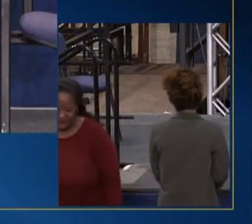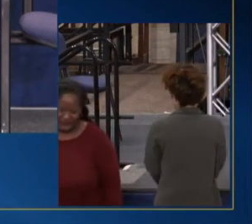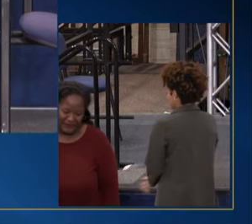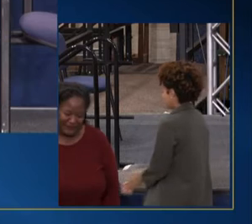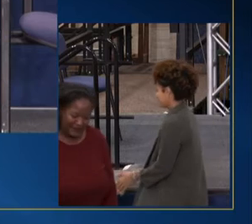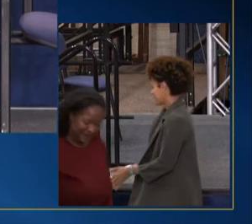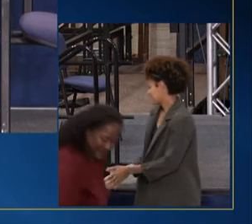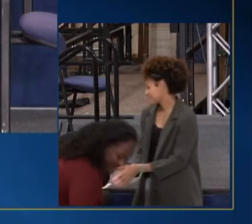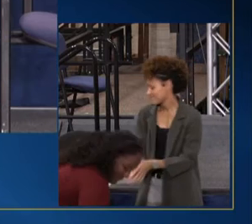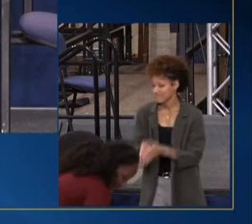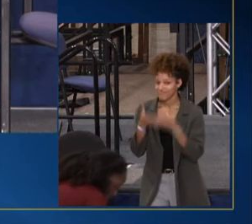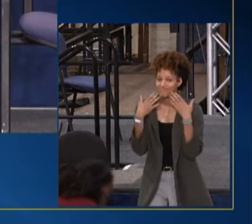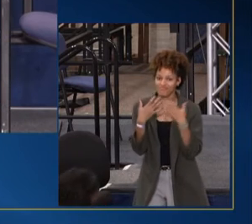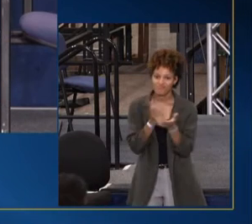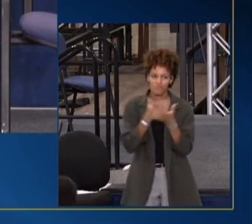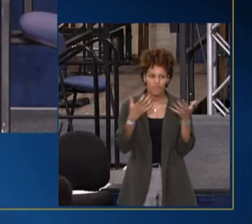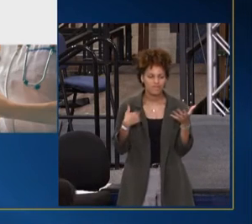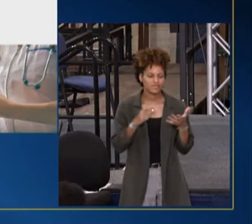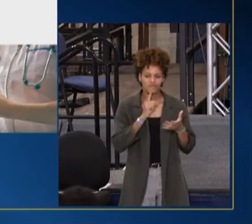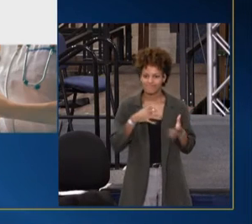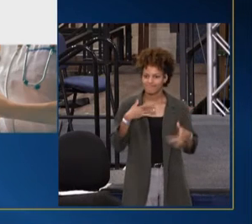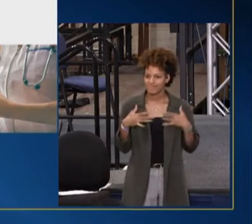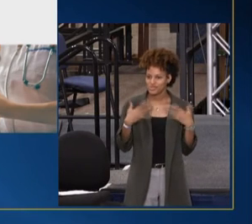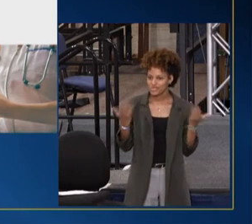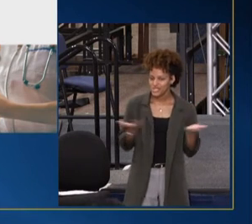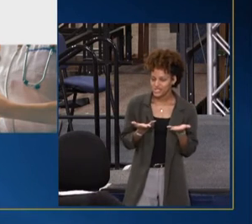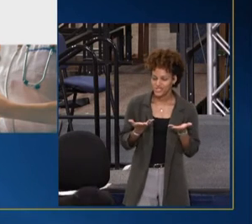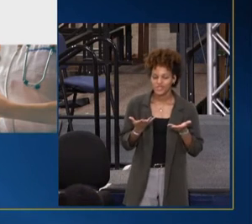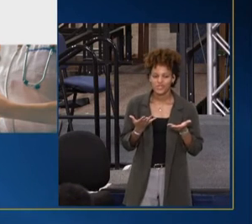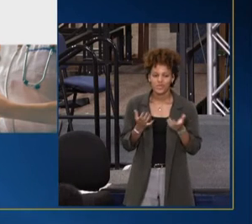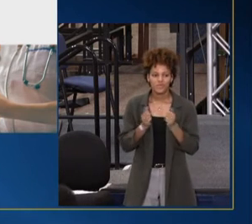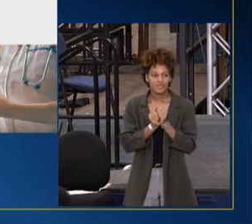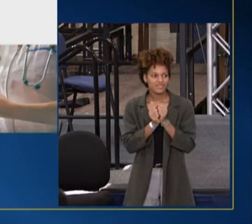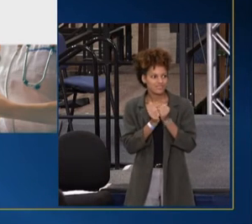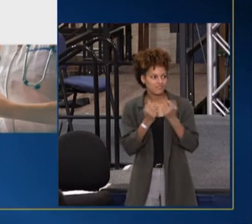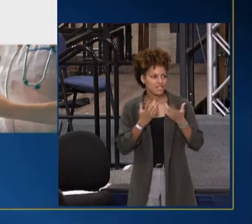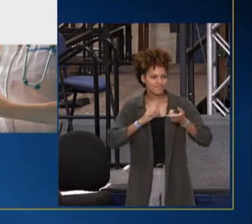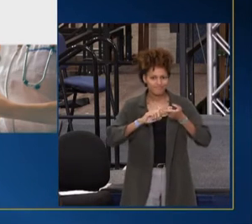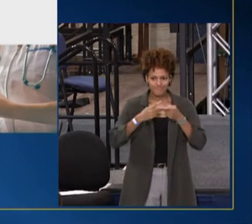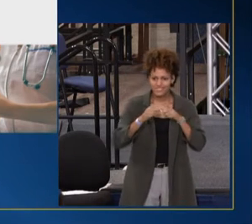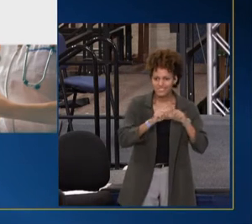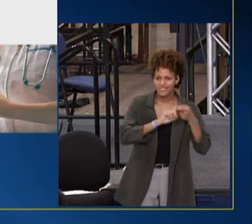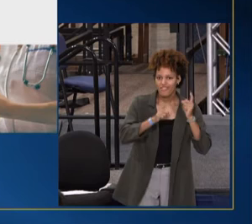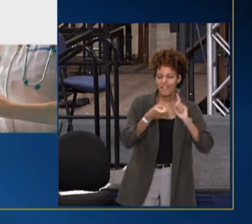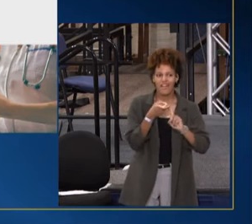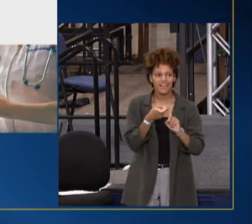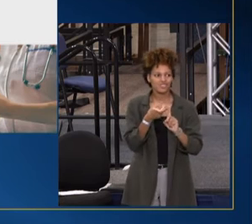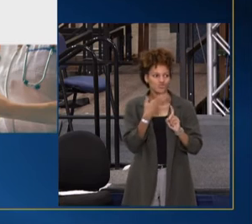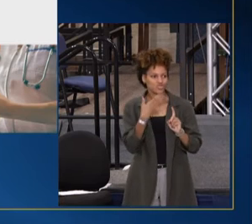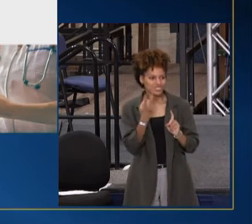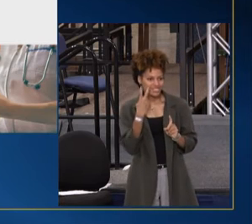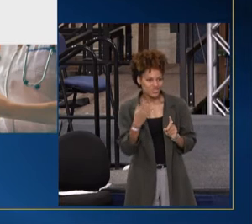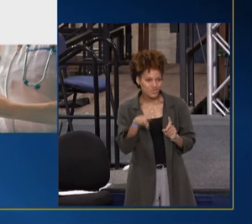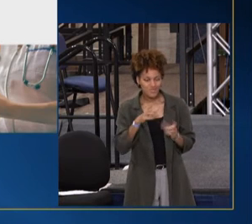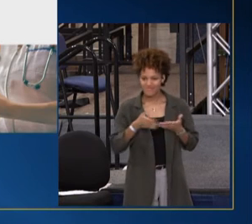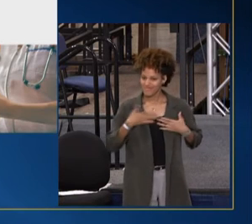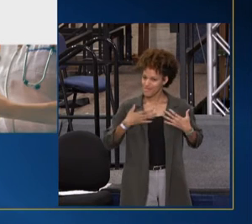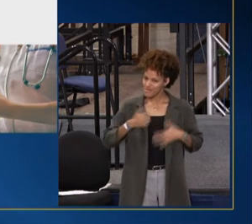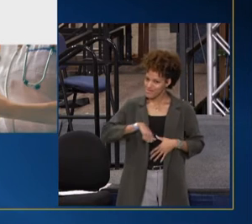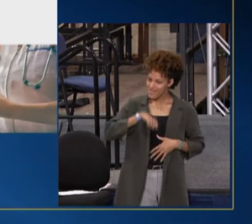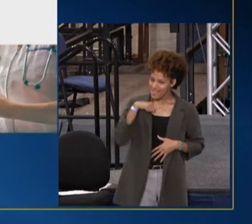Thank you so much. I'm just delighted to be here with so many friends. It's so great to see you. Happy